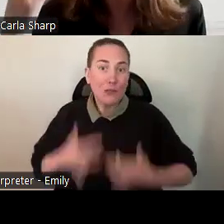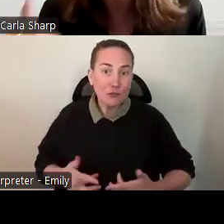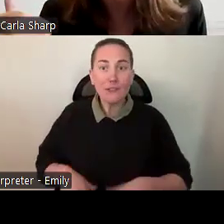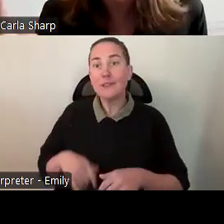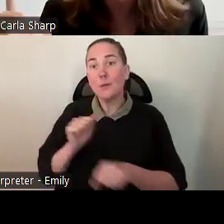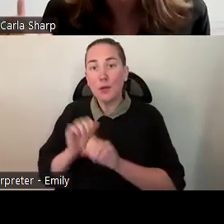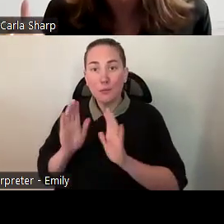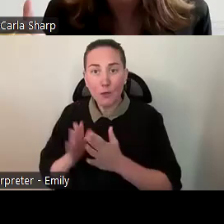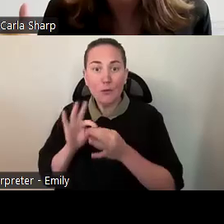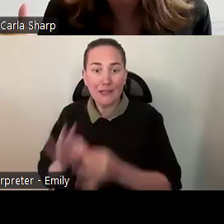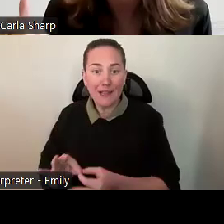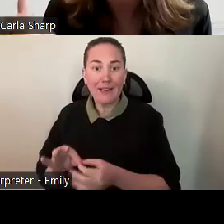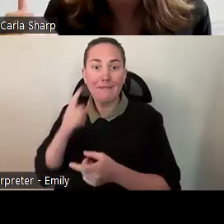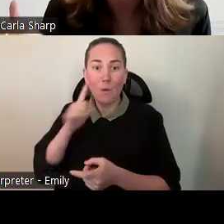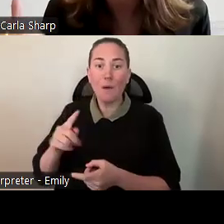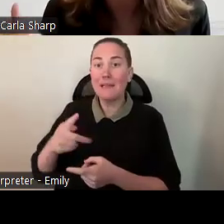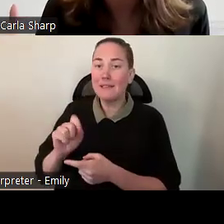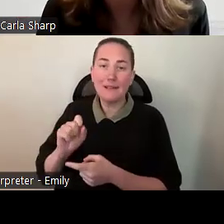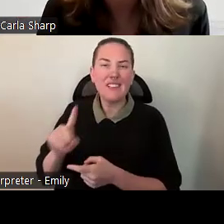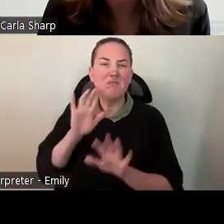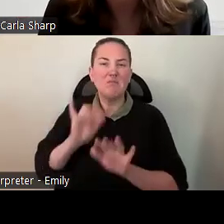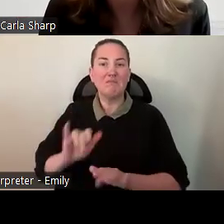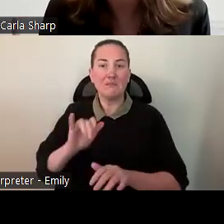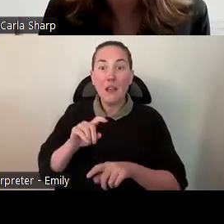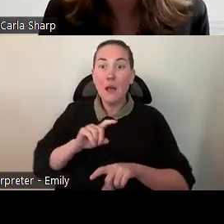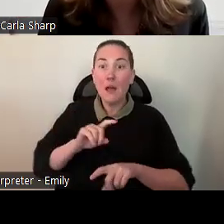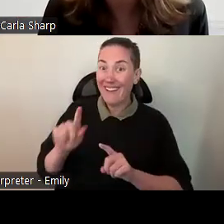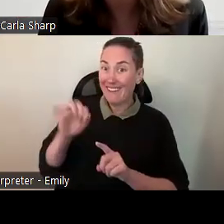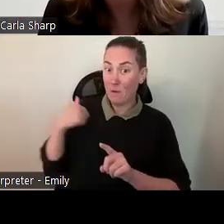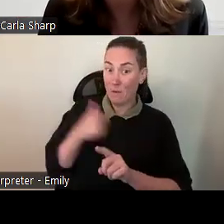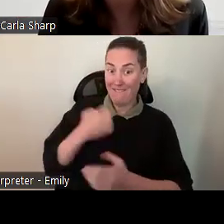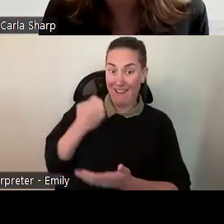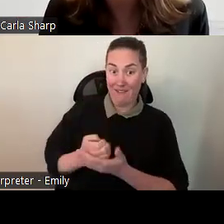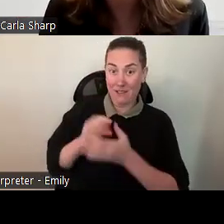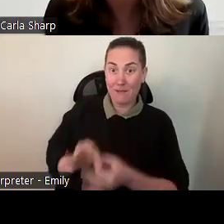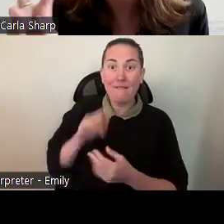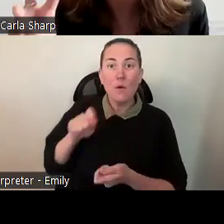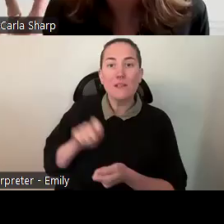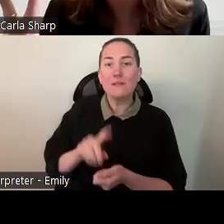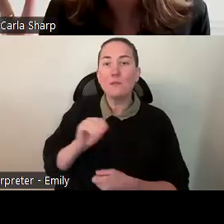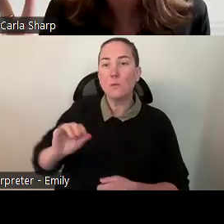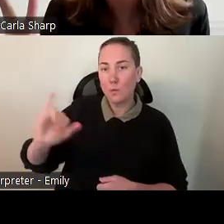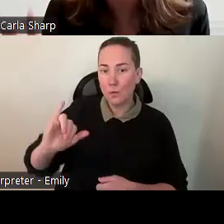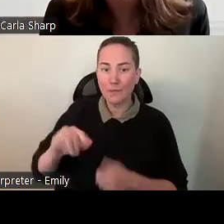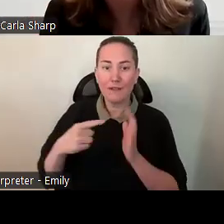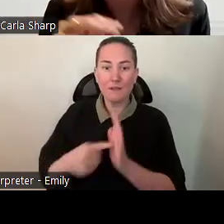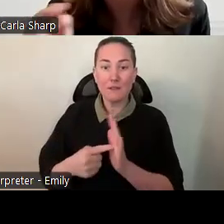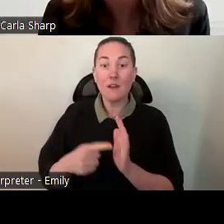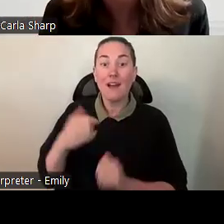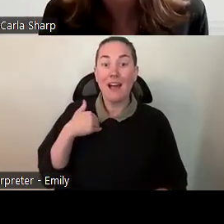And we lay down these criteria for when there is an evidence base for a particular disorder. So at least 2 RCTs